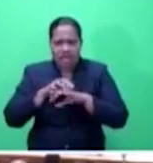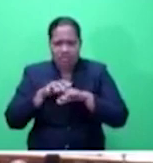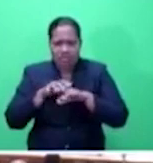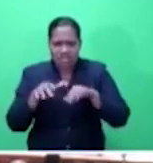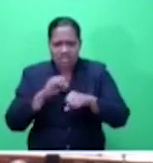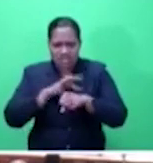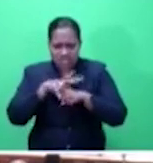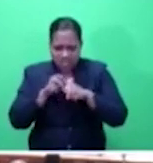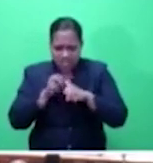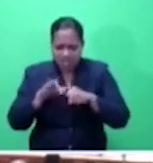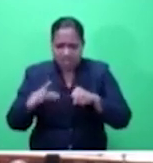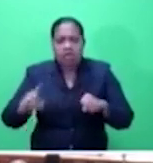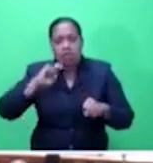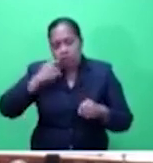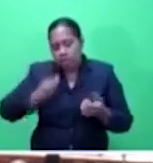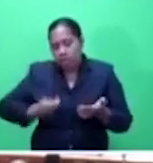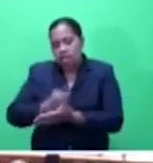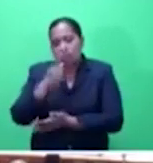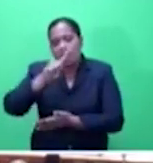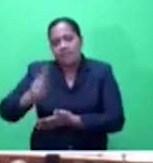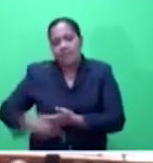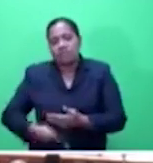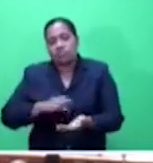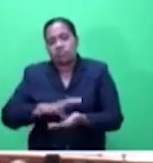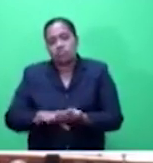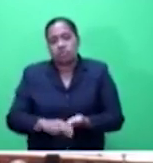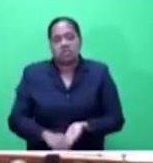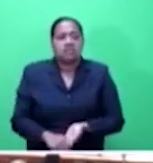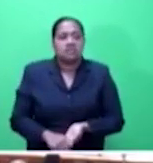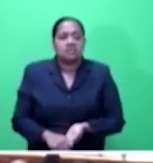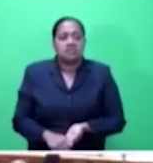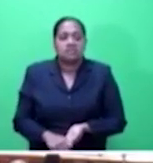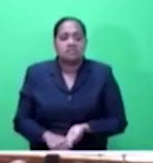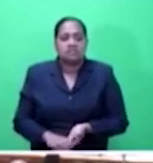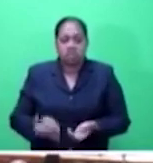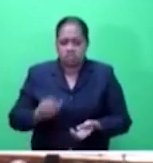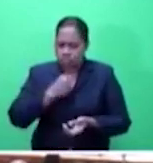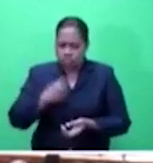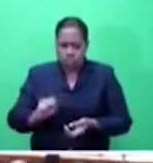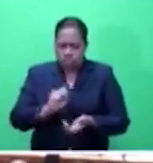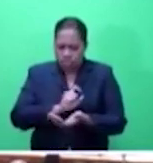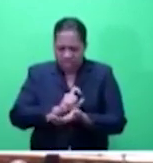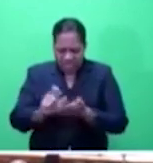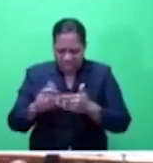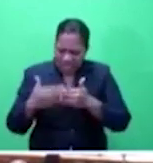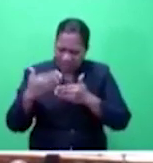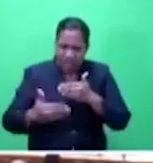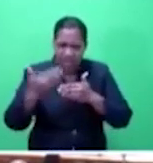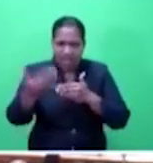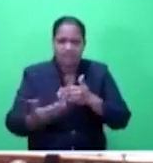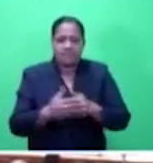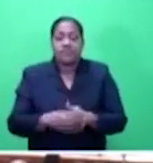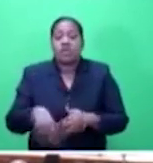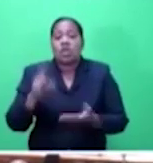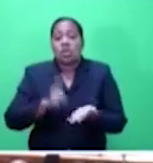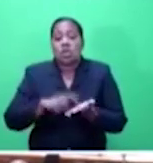$1,000. With so much of life going on hold and no clear timeline ahead of us, loan repayments are the last thing